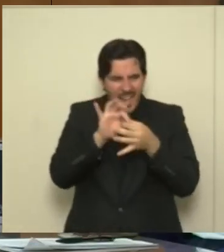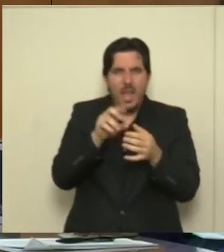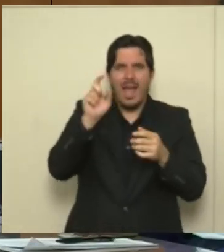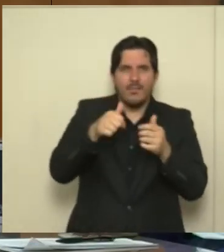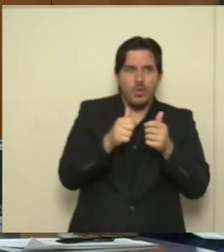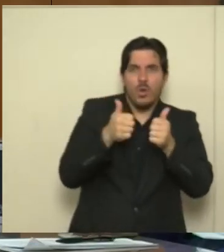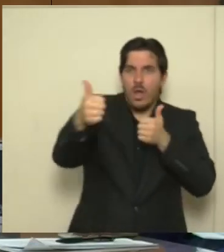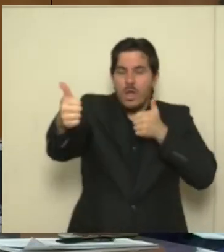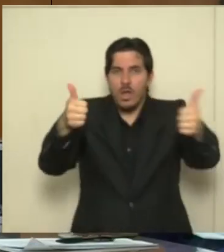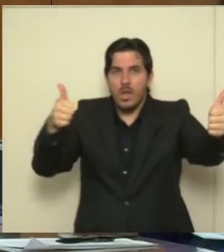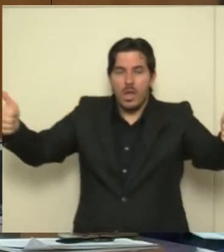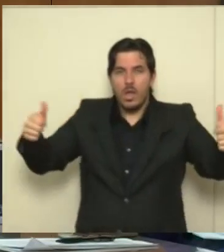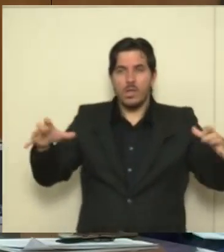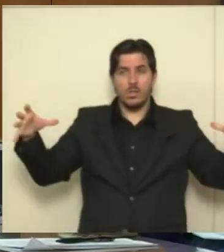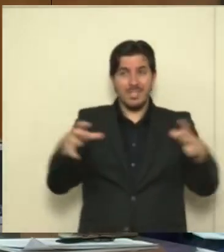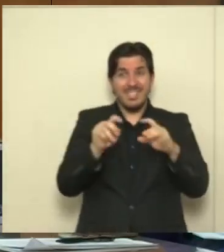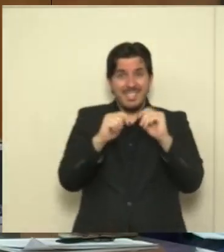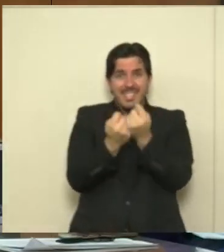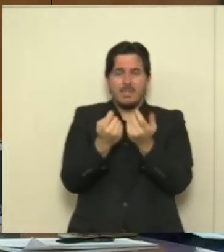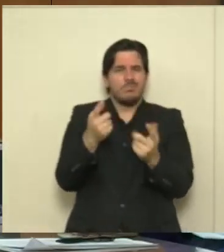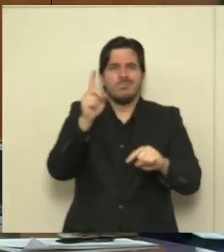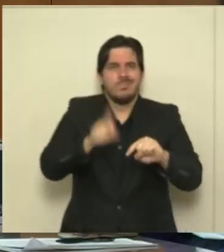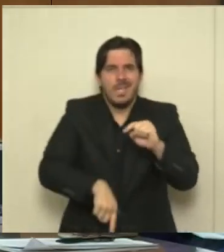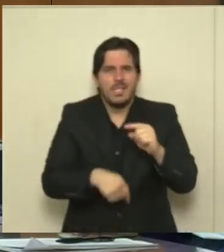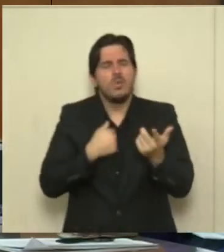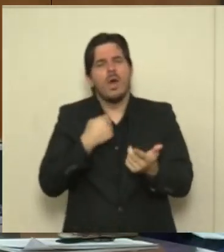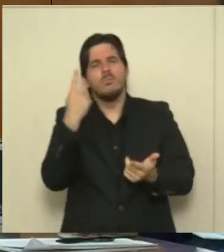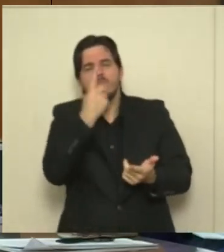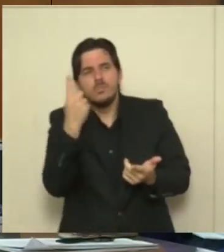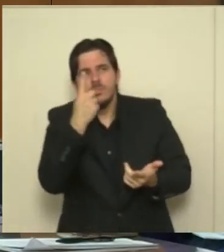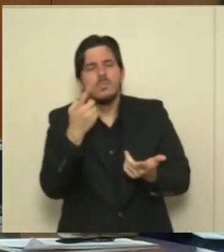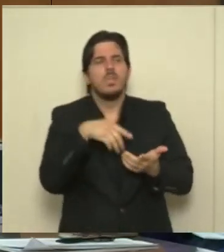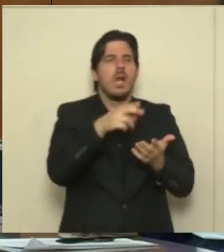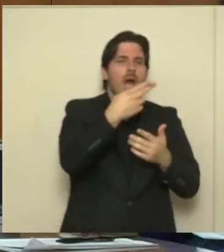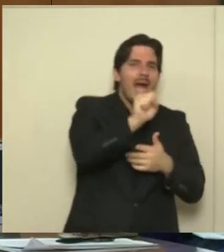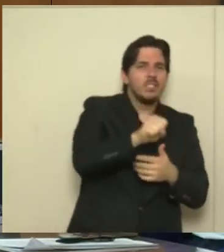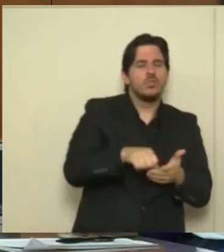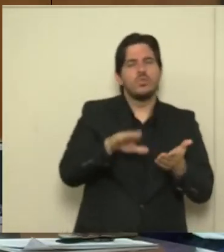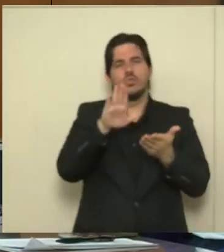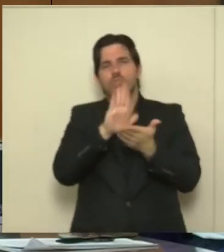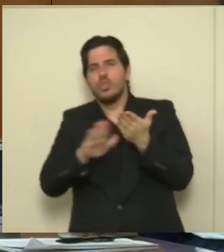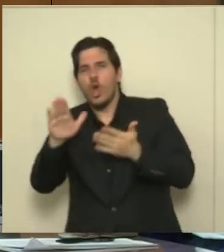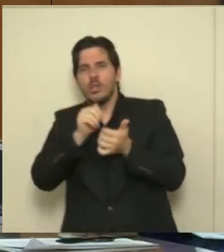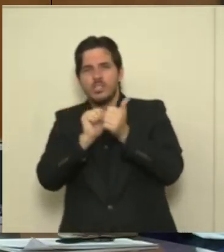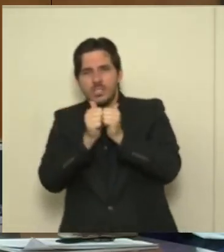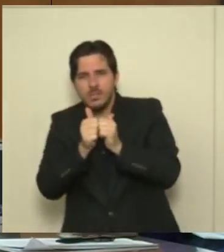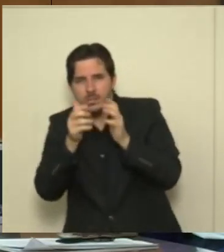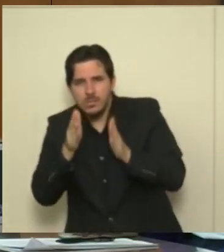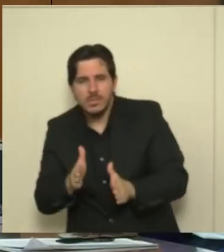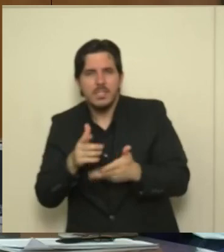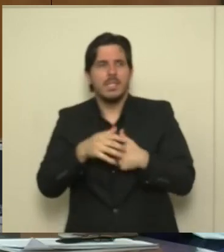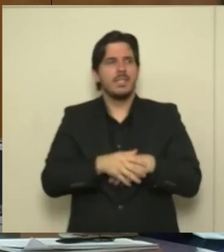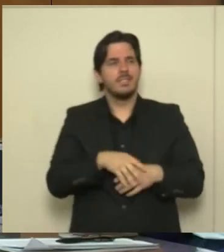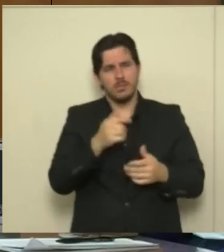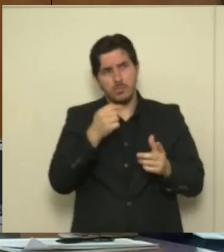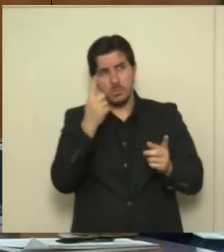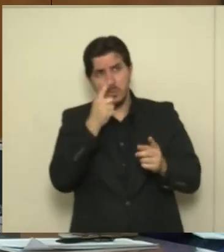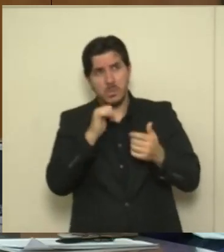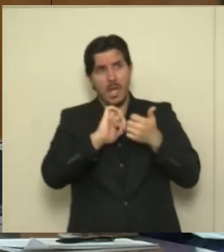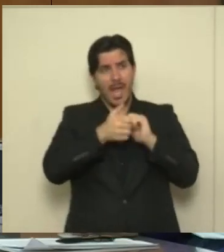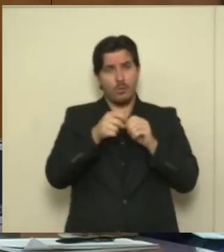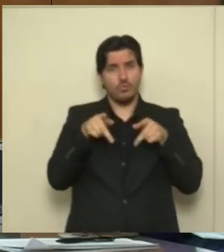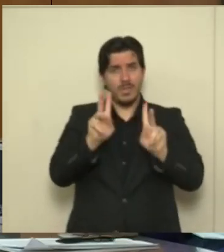you're considering any changes for high school, for college athletes when it comes to those contact sports and practicing in